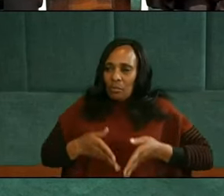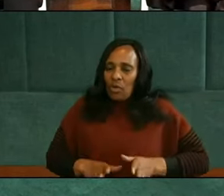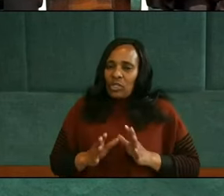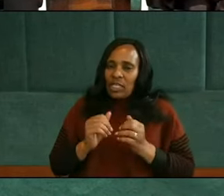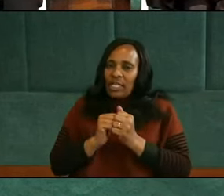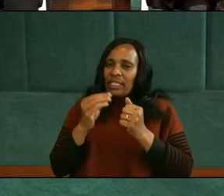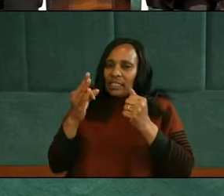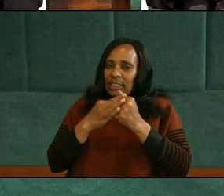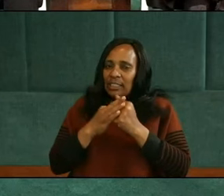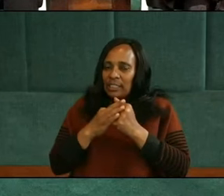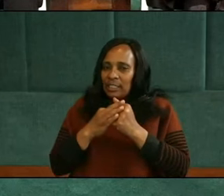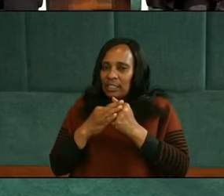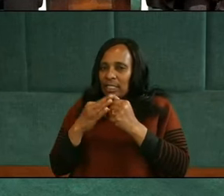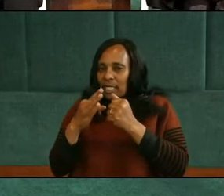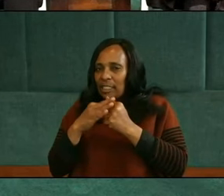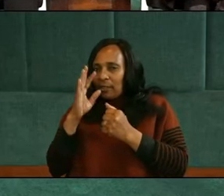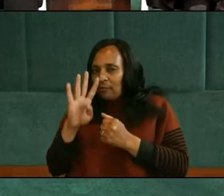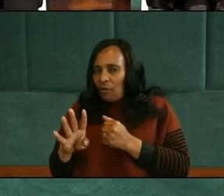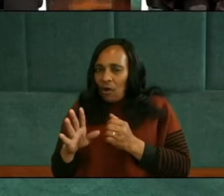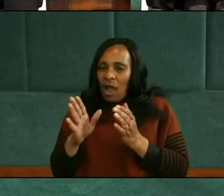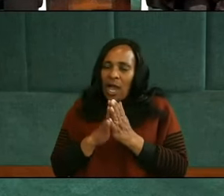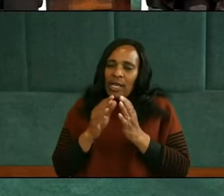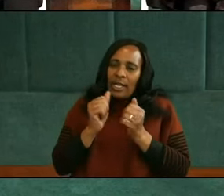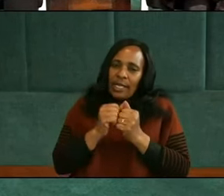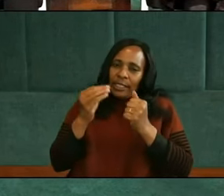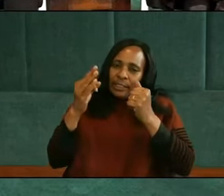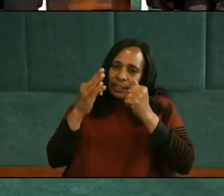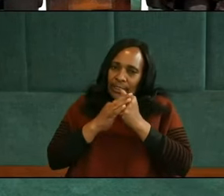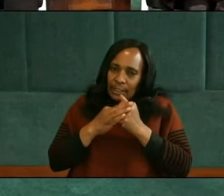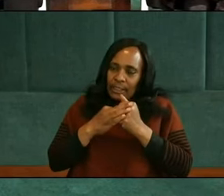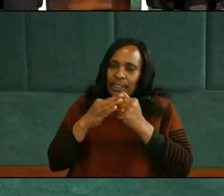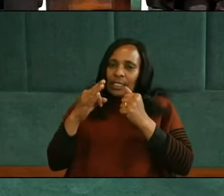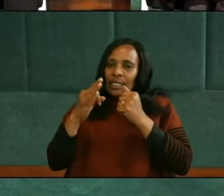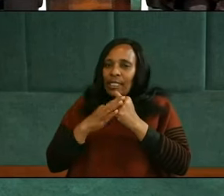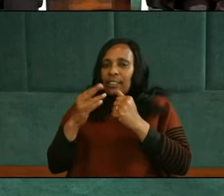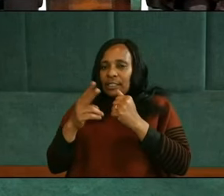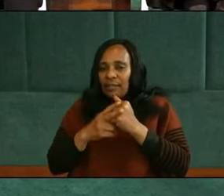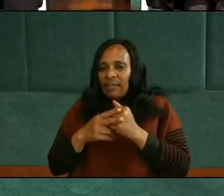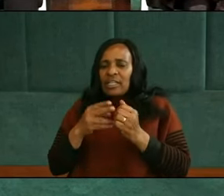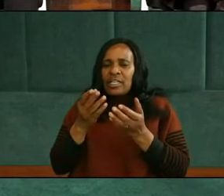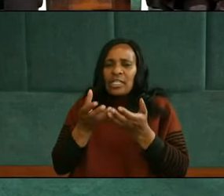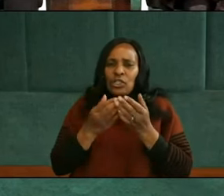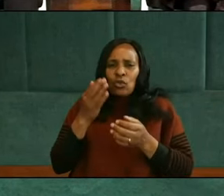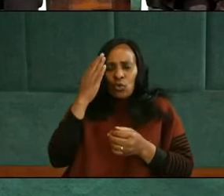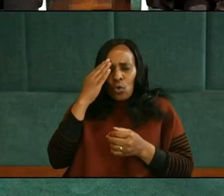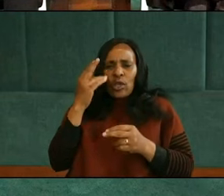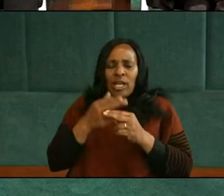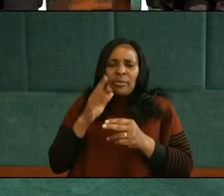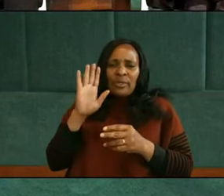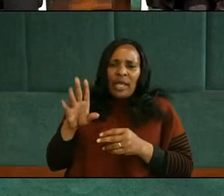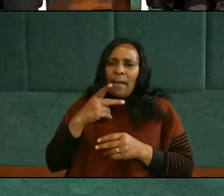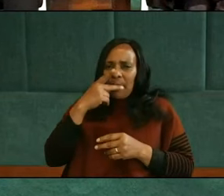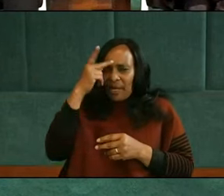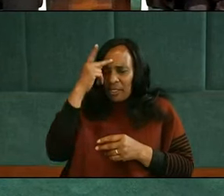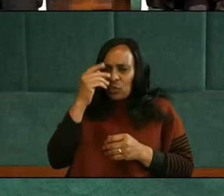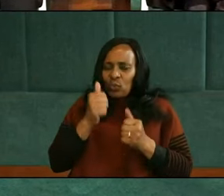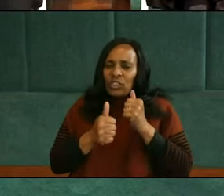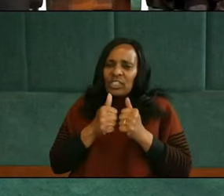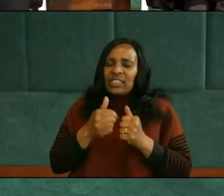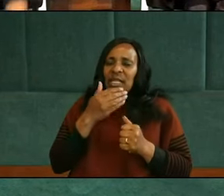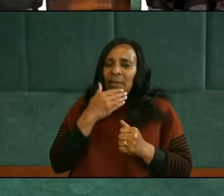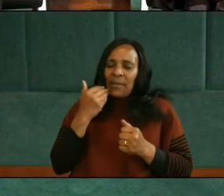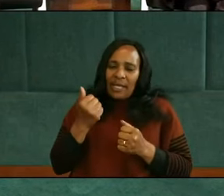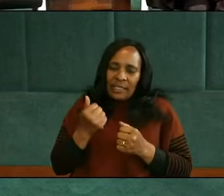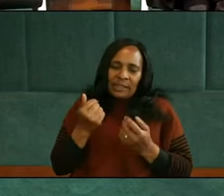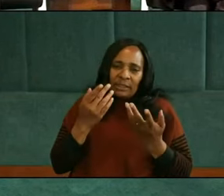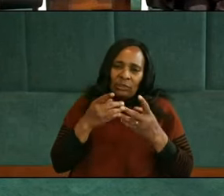born between 1884 and 1887, and you need to know the names of their parents. Which will be the best census